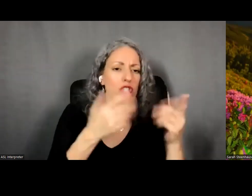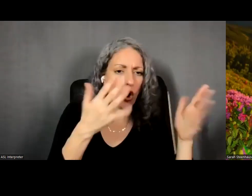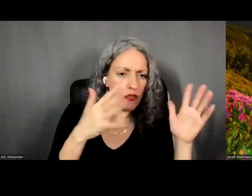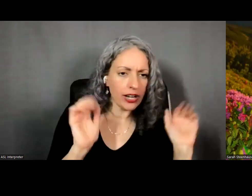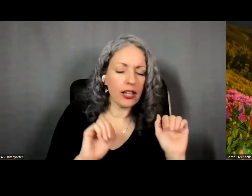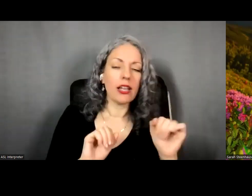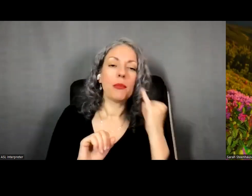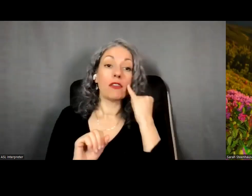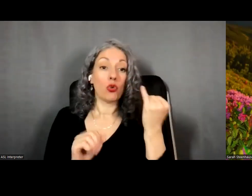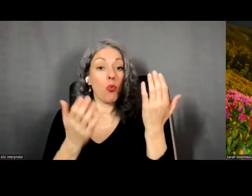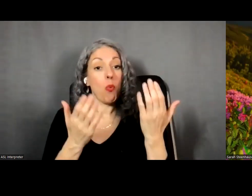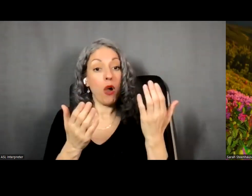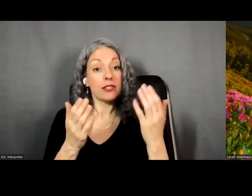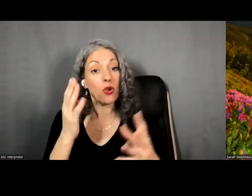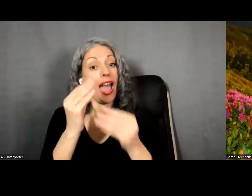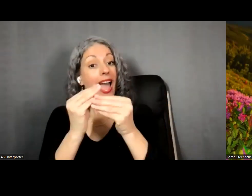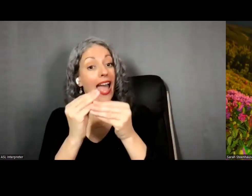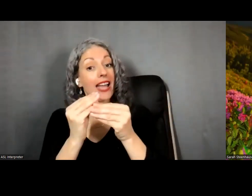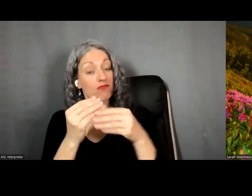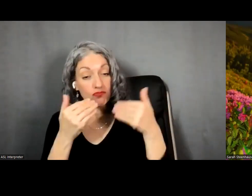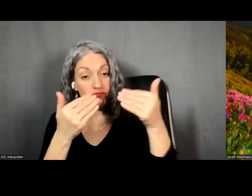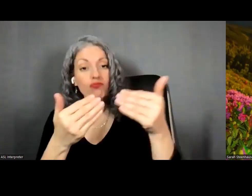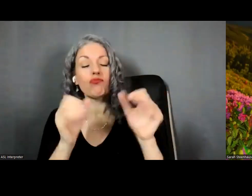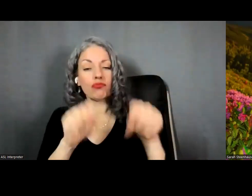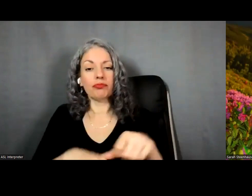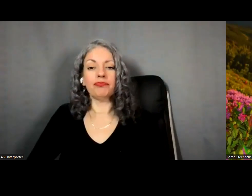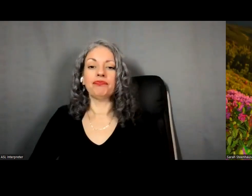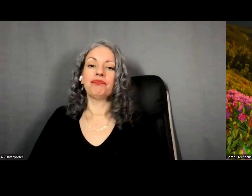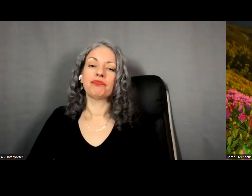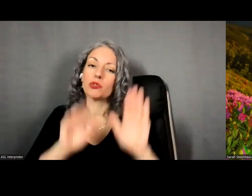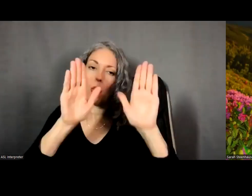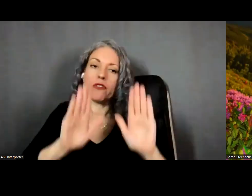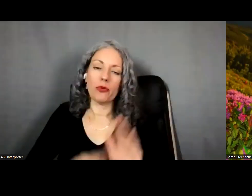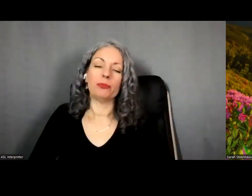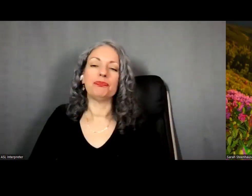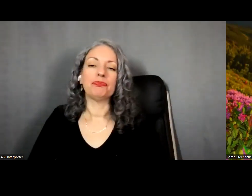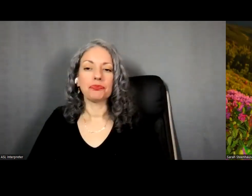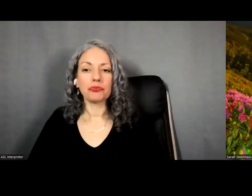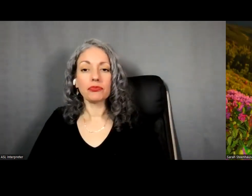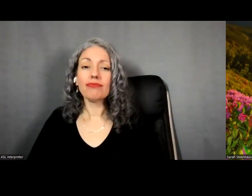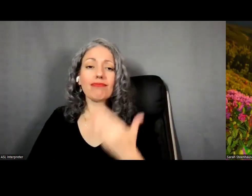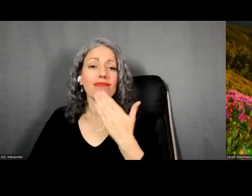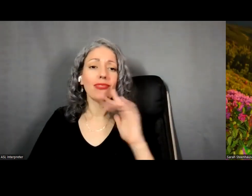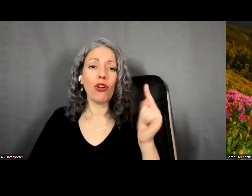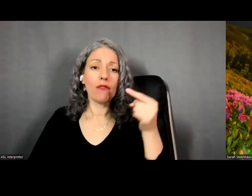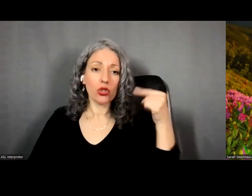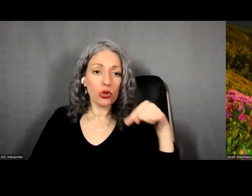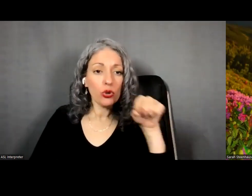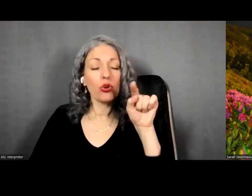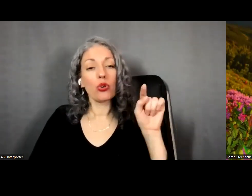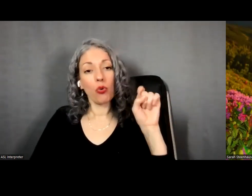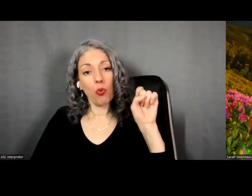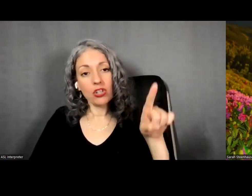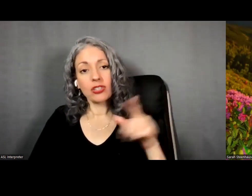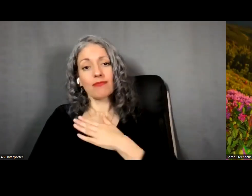while our guests here are providing their input, that would be wonderful. So thank you all for your questions. And I'm so pleased that